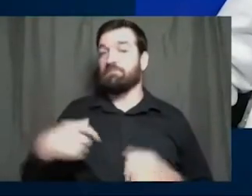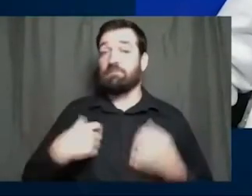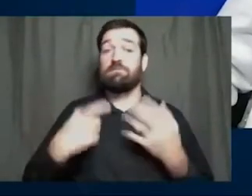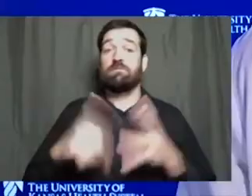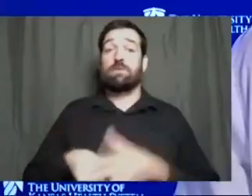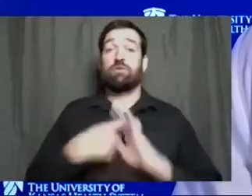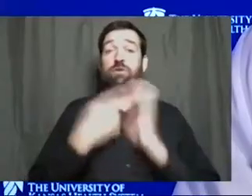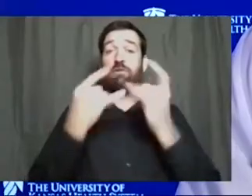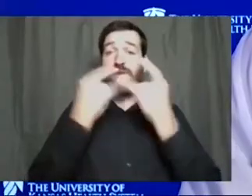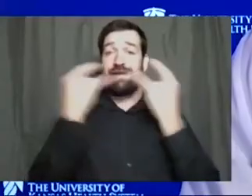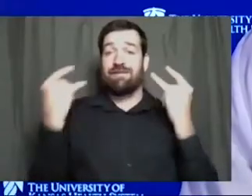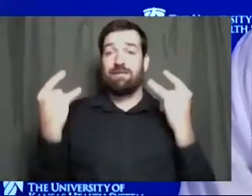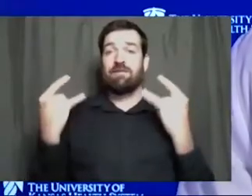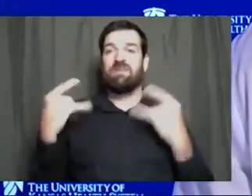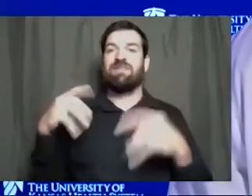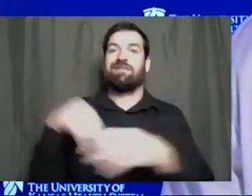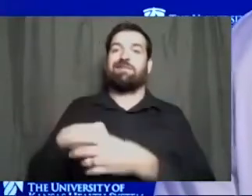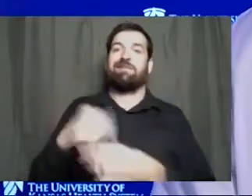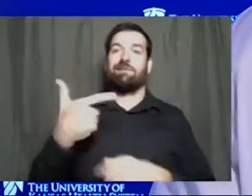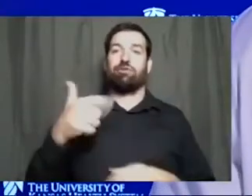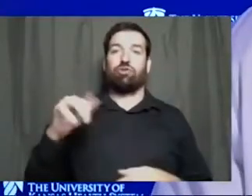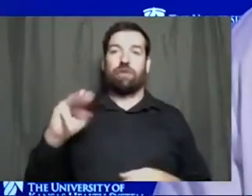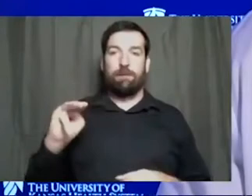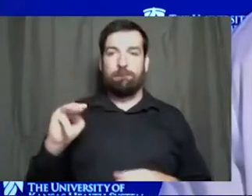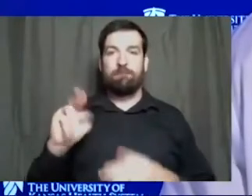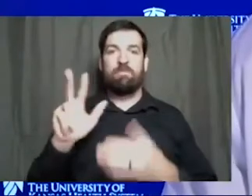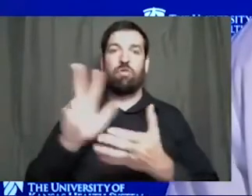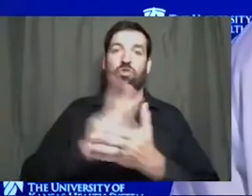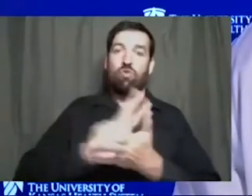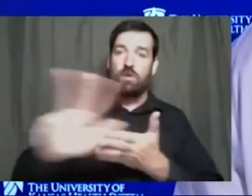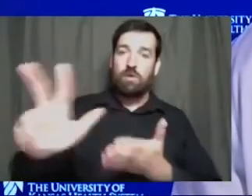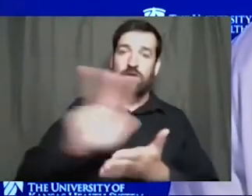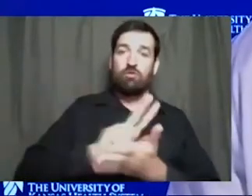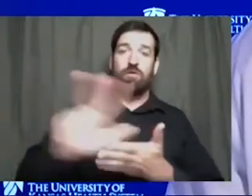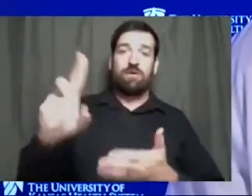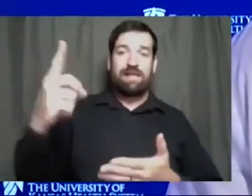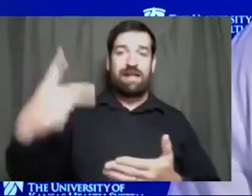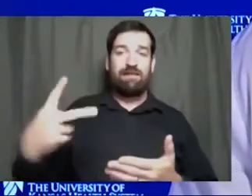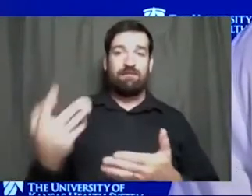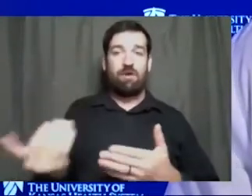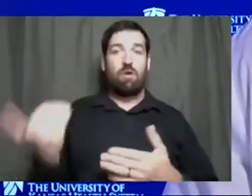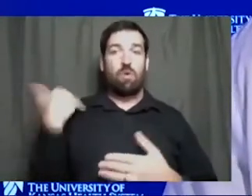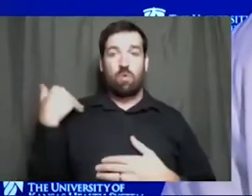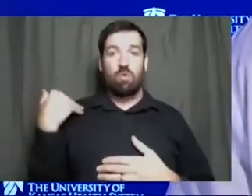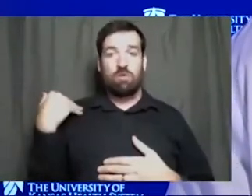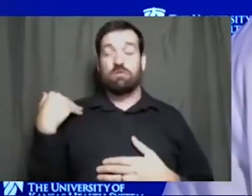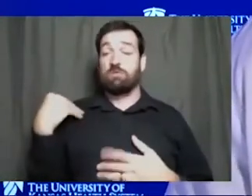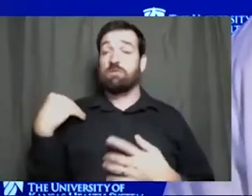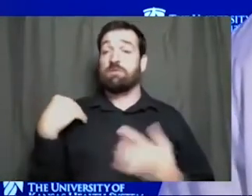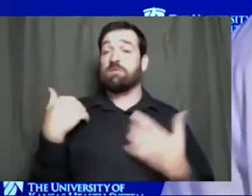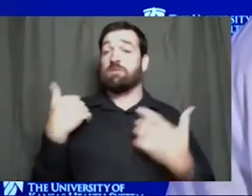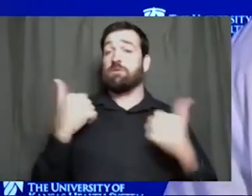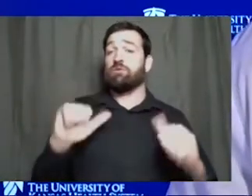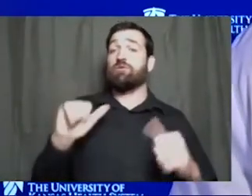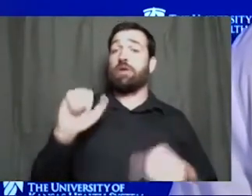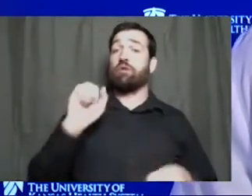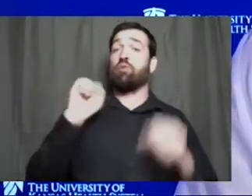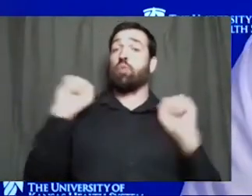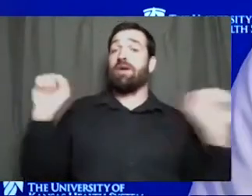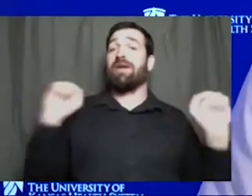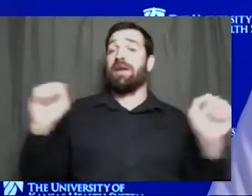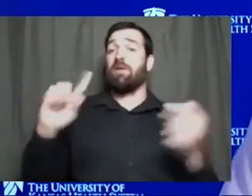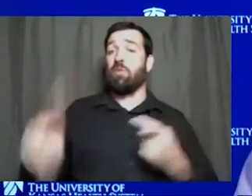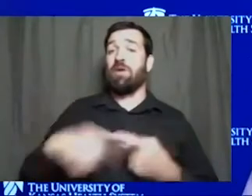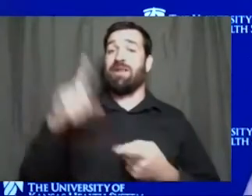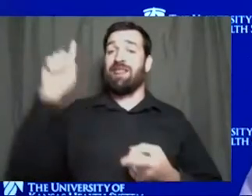gym three and a half weeks ago. Because of that, you know, we'll try to work out when it is less busy. But, you know, we